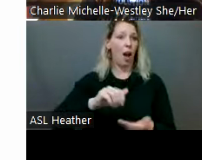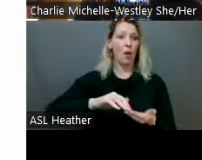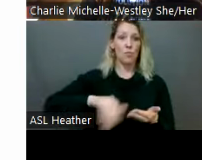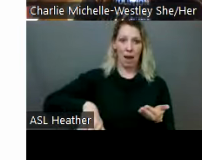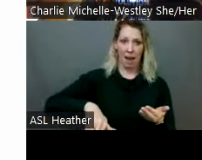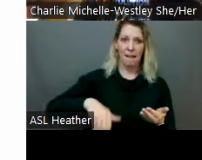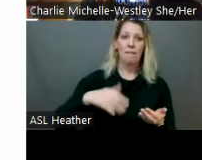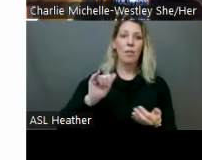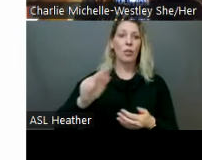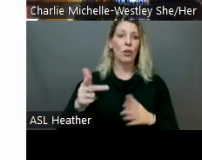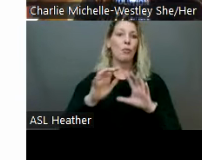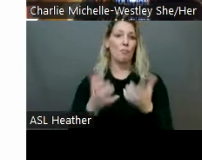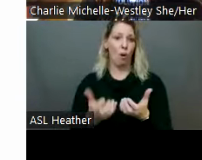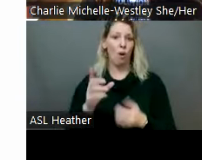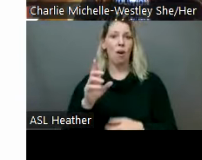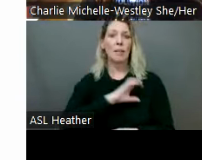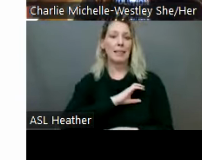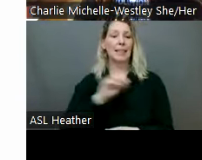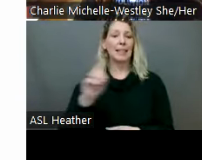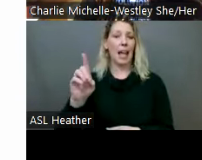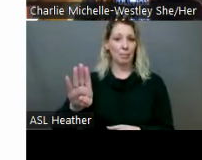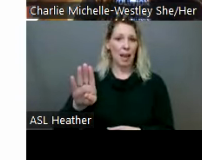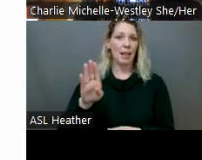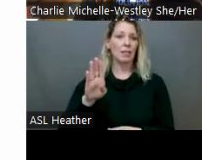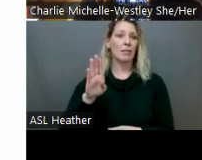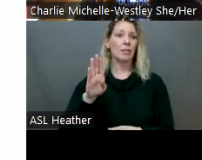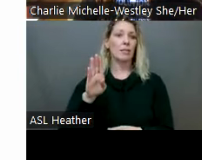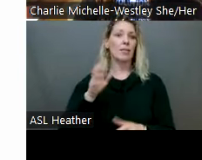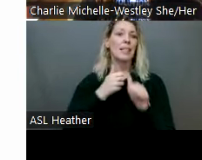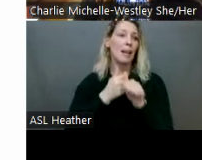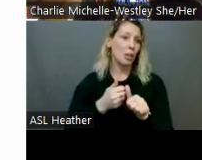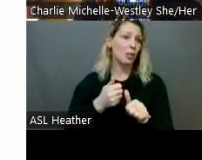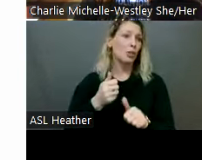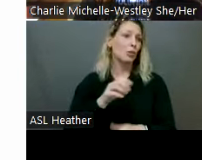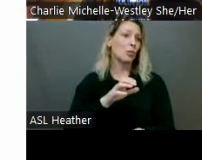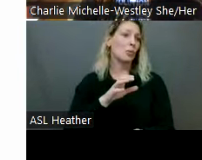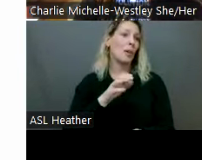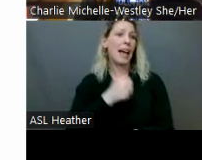subject to any applicable state or federal laws. That's a mouthful.